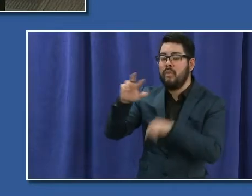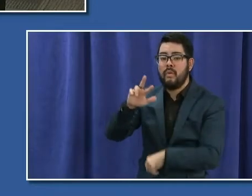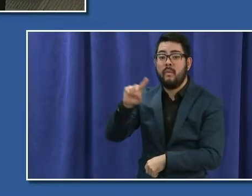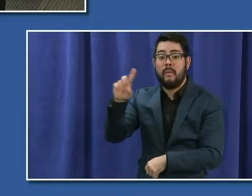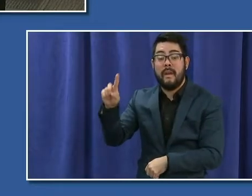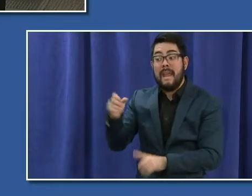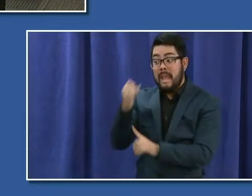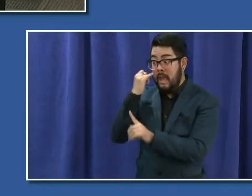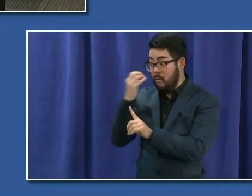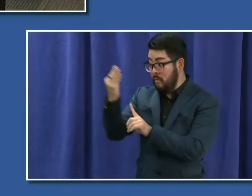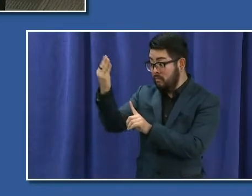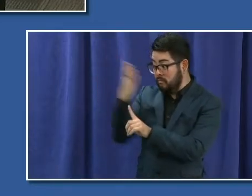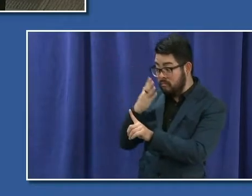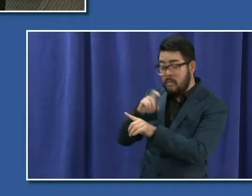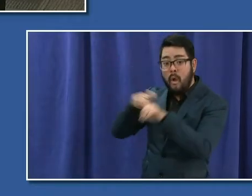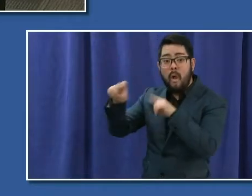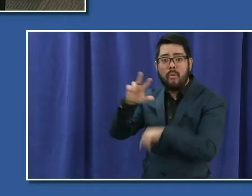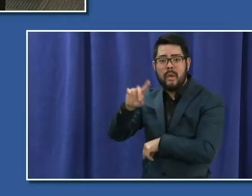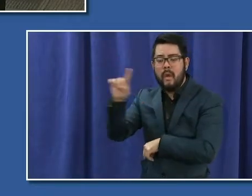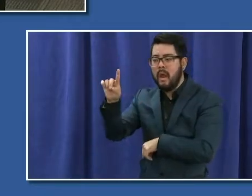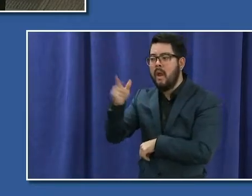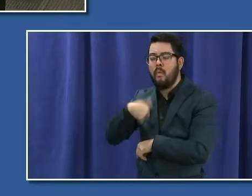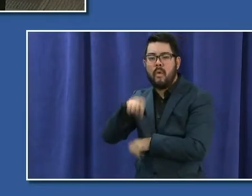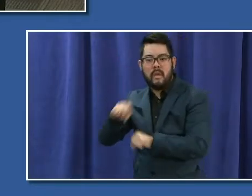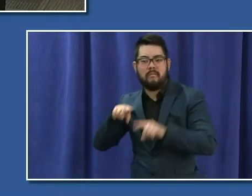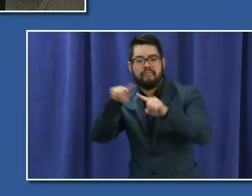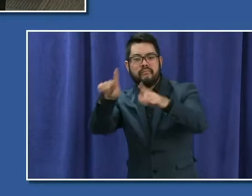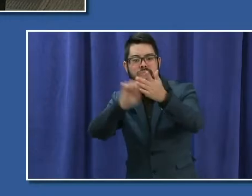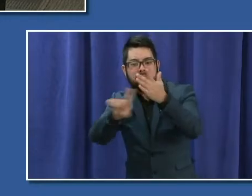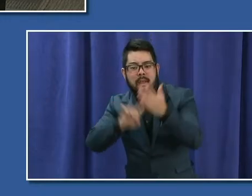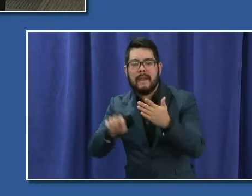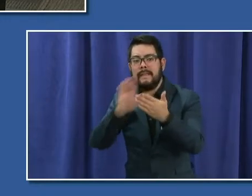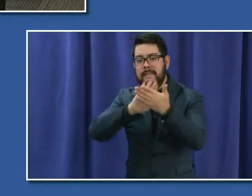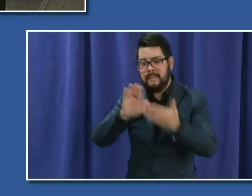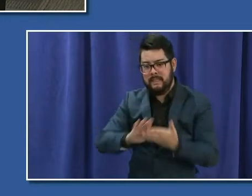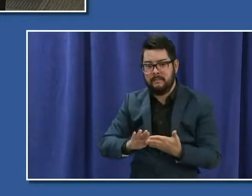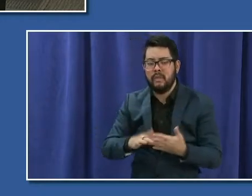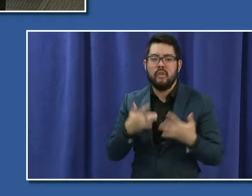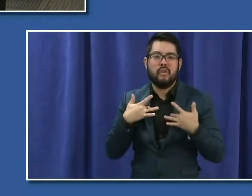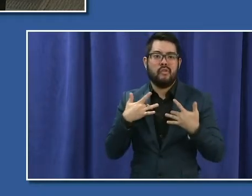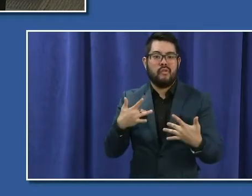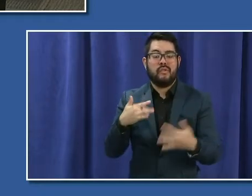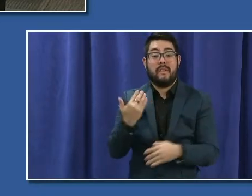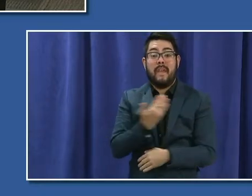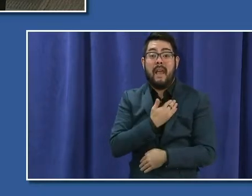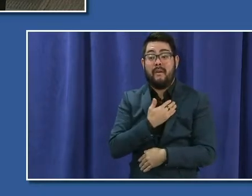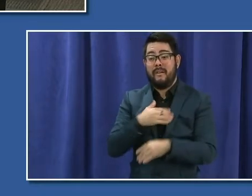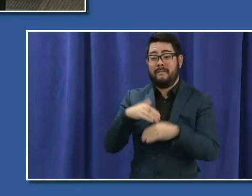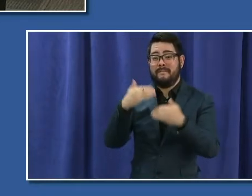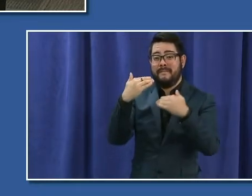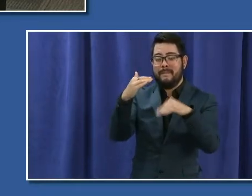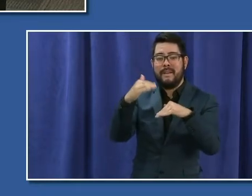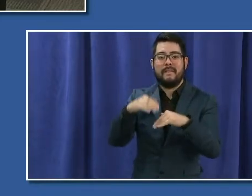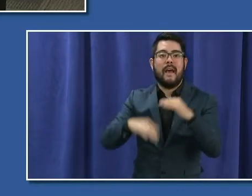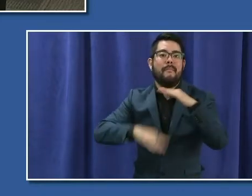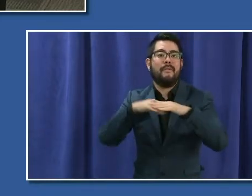reported. Right. We've got that down to less than a 4-day response time when it is reported, so please do call